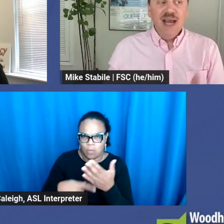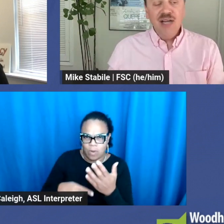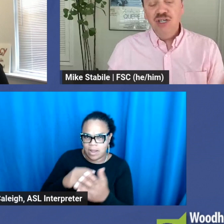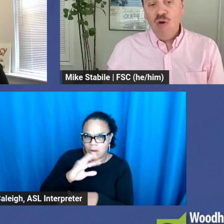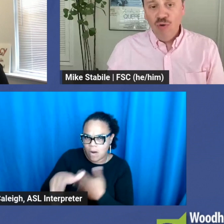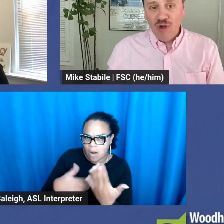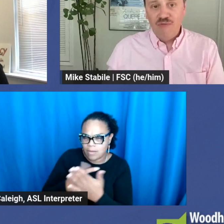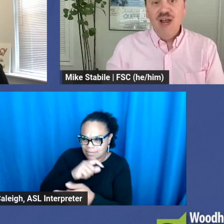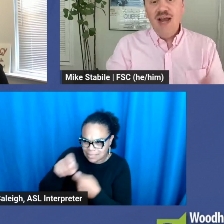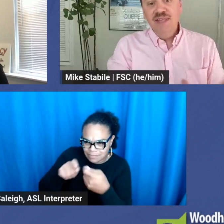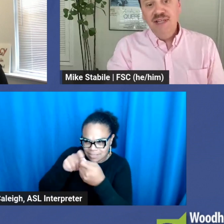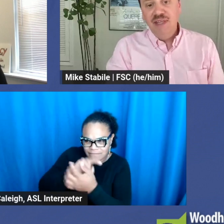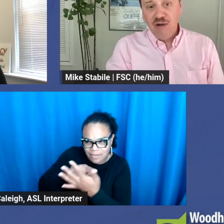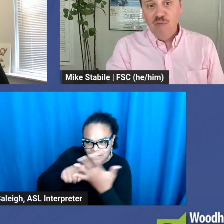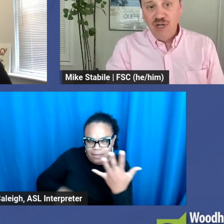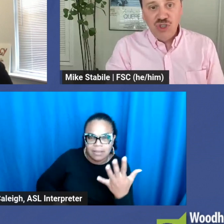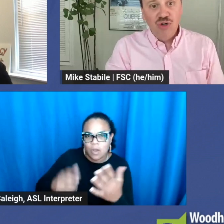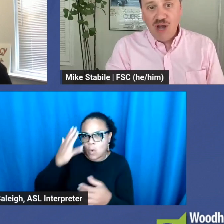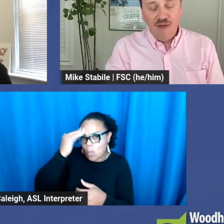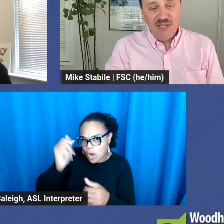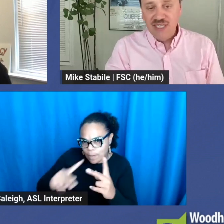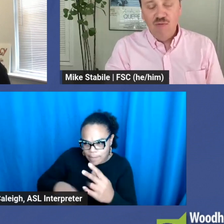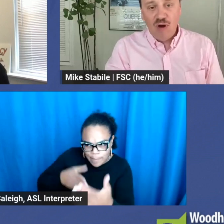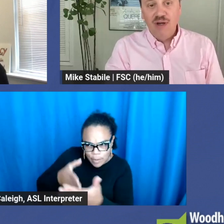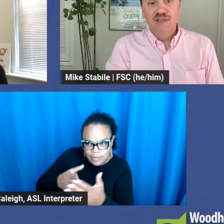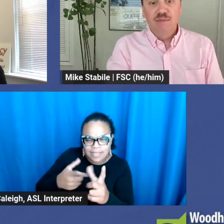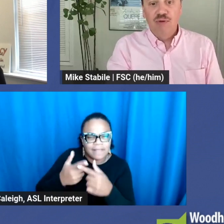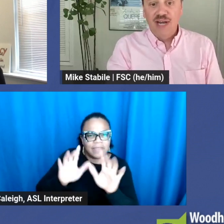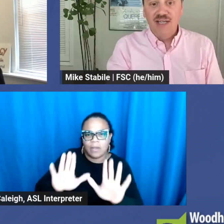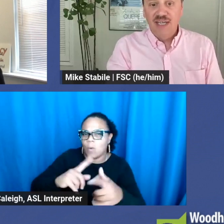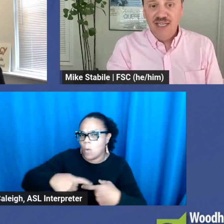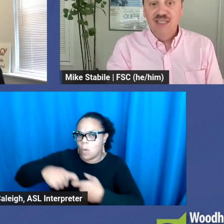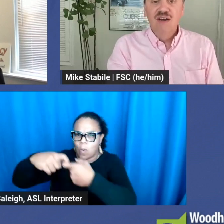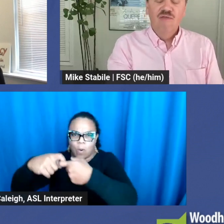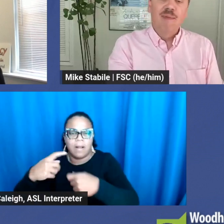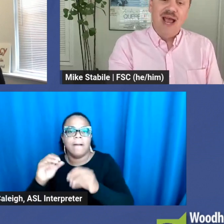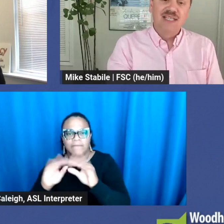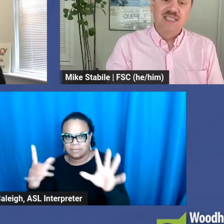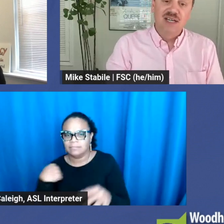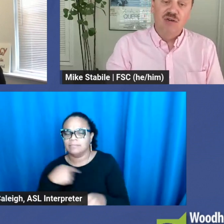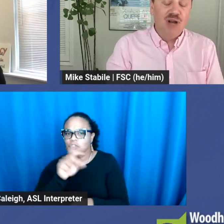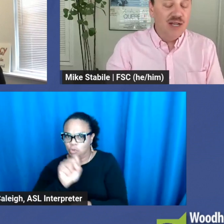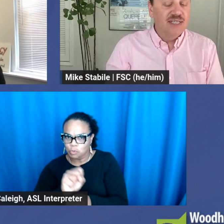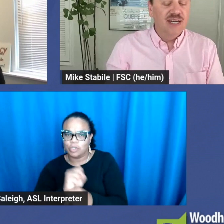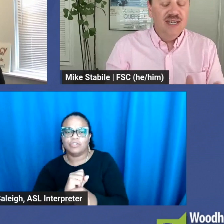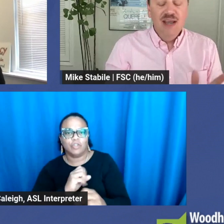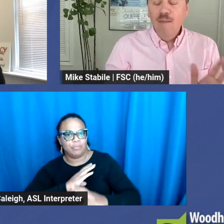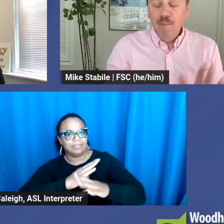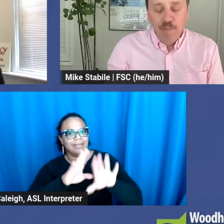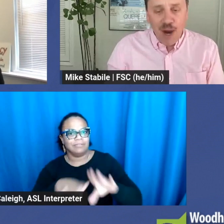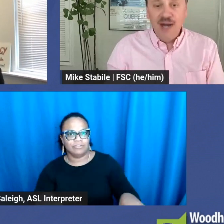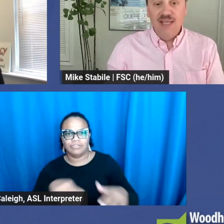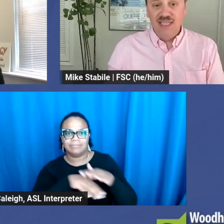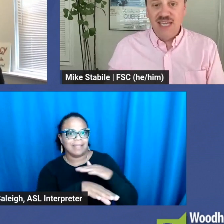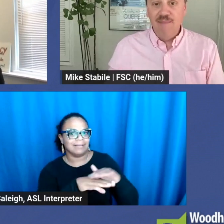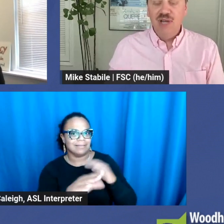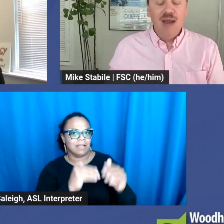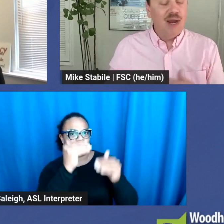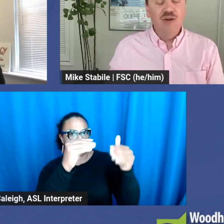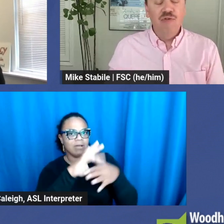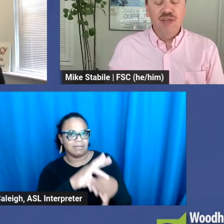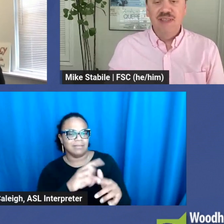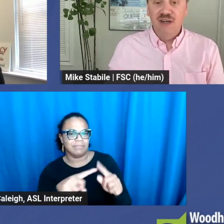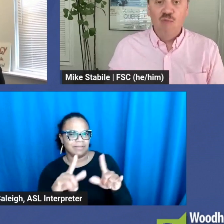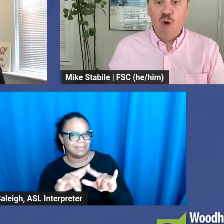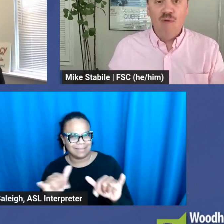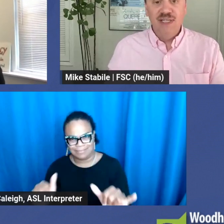say, actually, hold off. I think that we should obviously work to protect kids from accessing adult content, but at the same time,